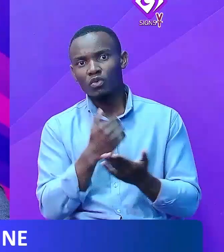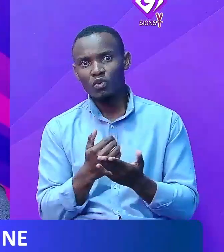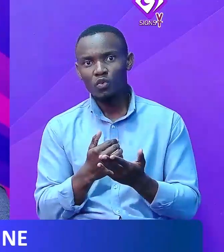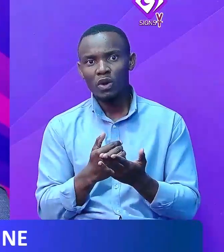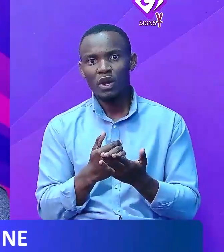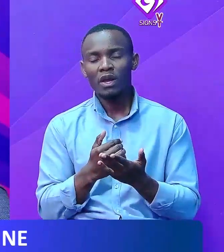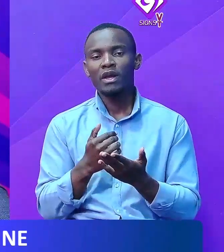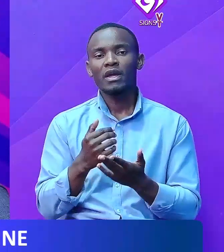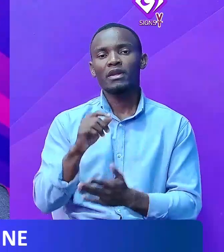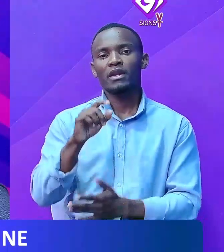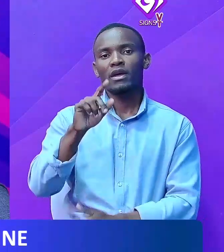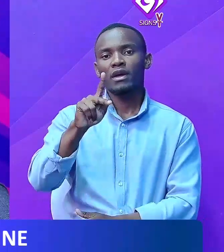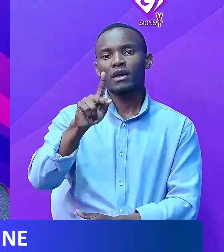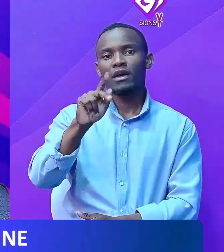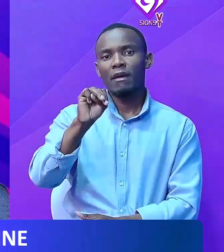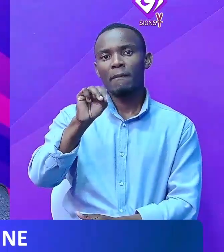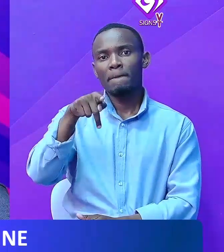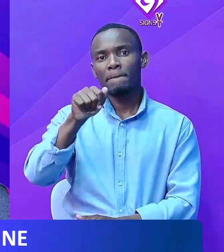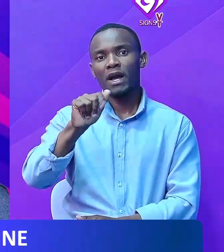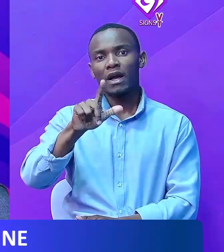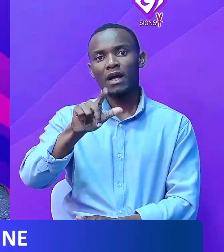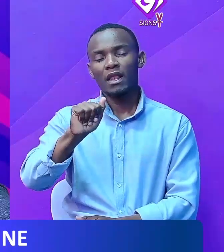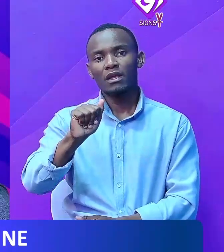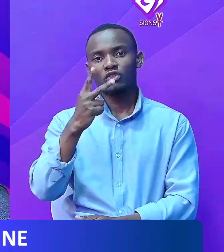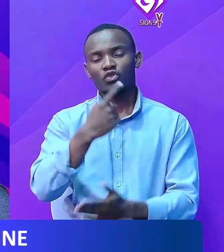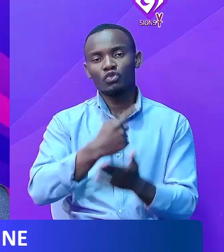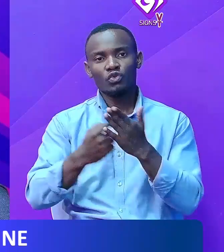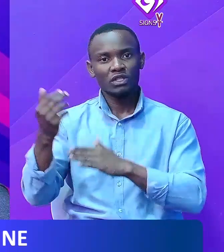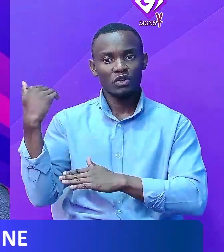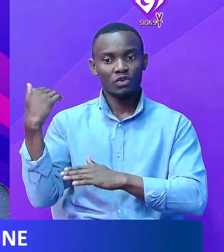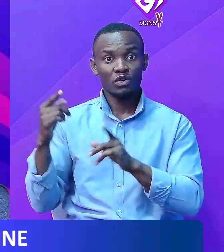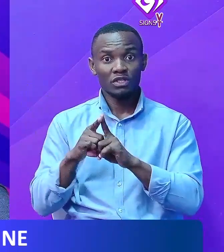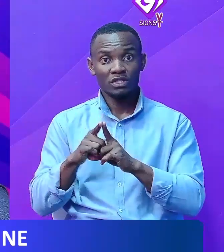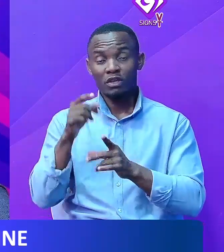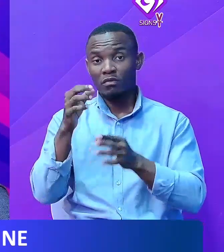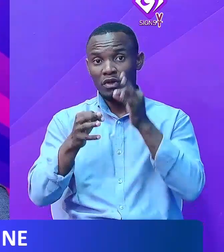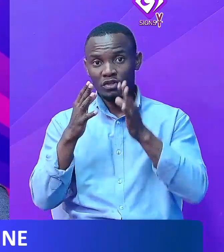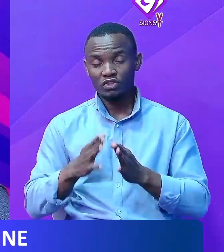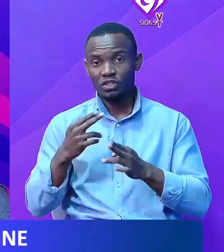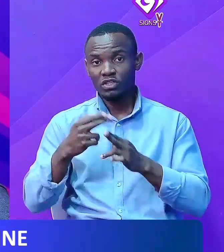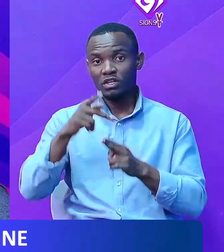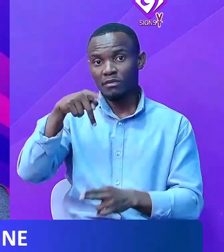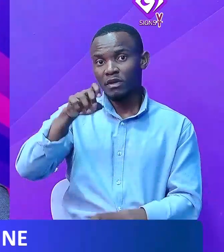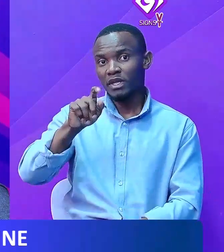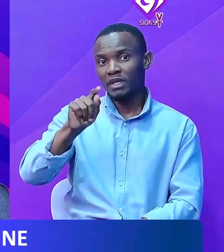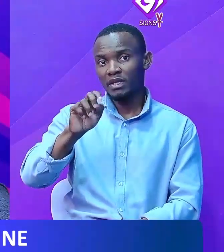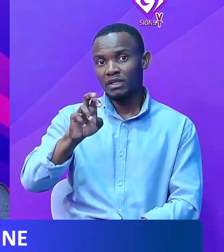ago. The orders by Justice Simon Peter Kinobe, who presided over